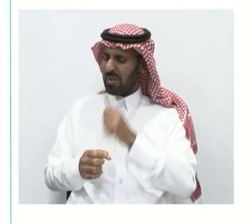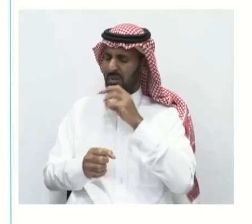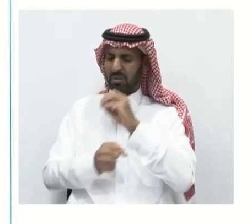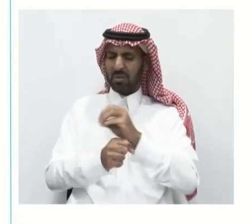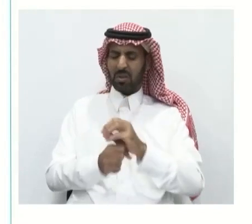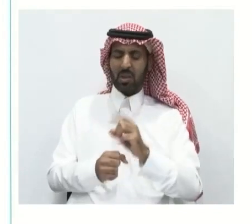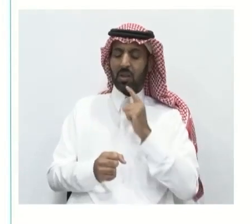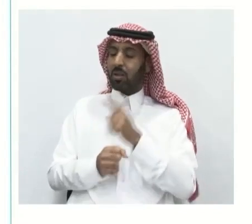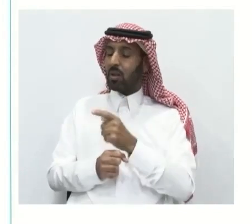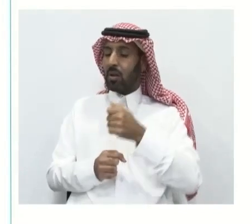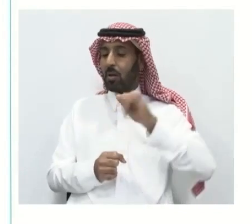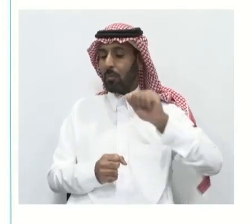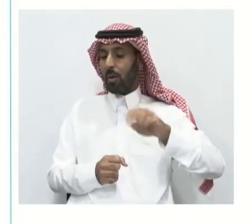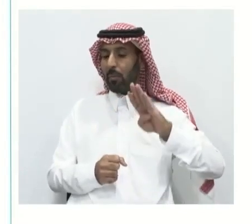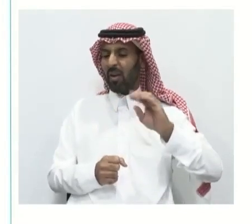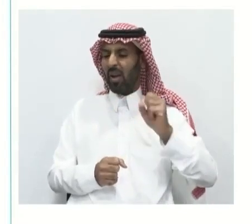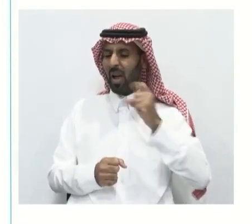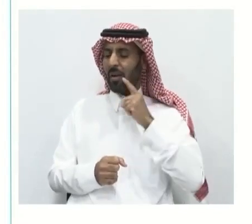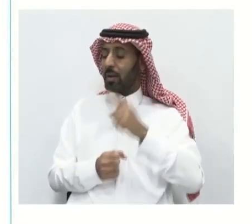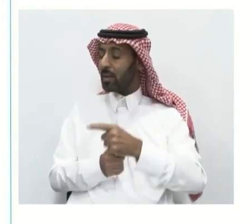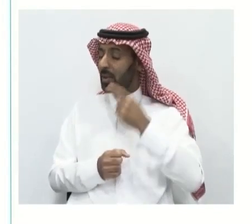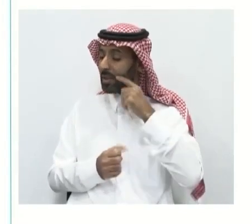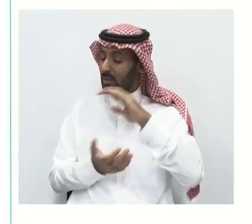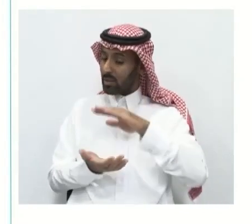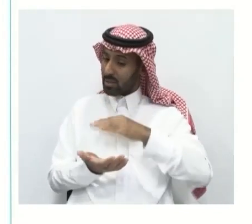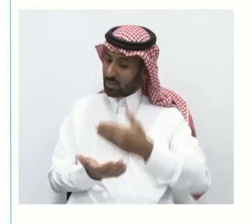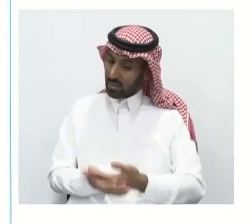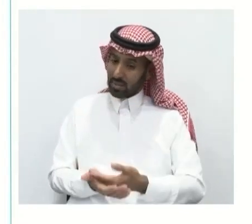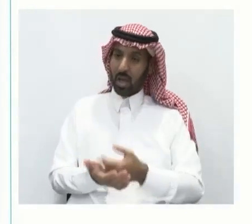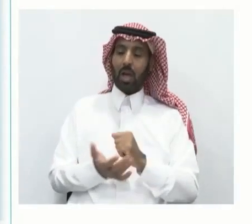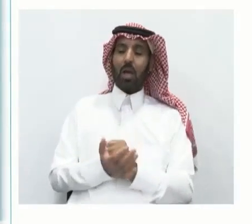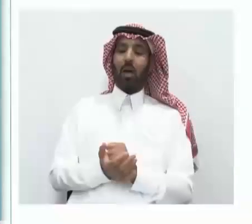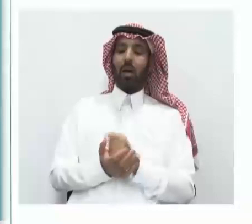has been murdered. No. I can't believe it, cried Jenner.